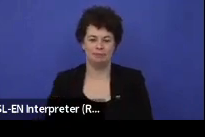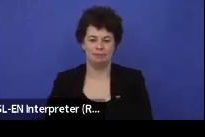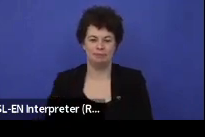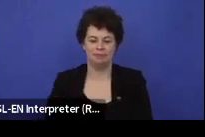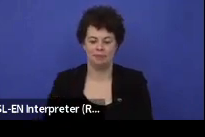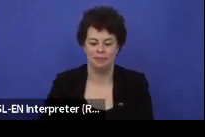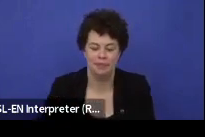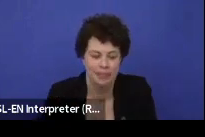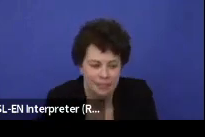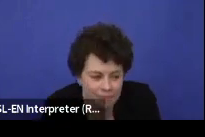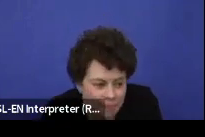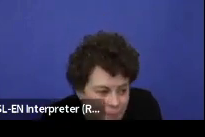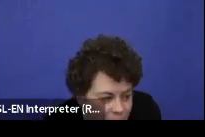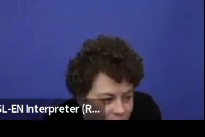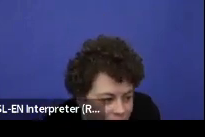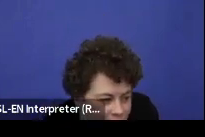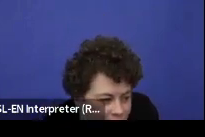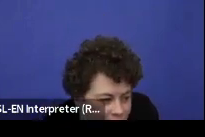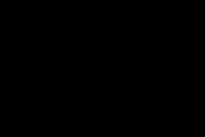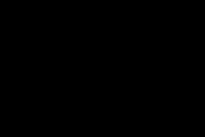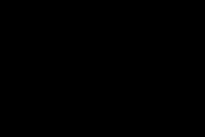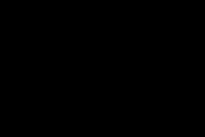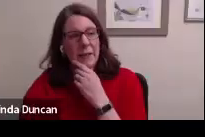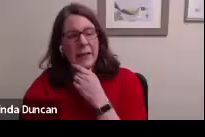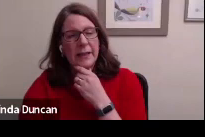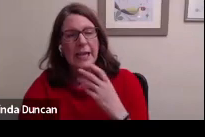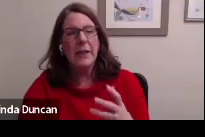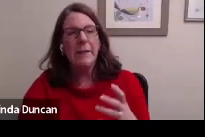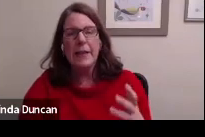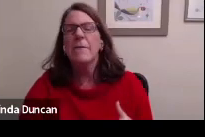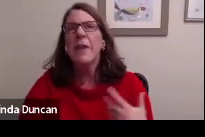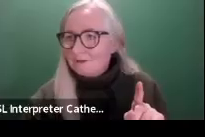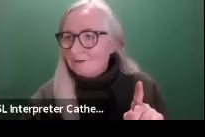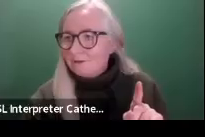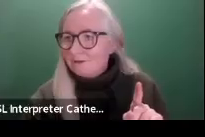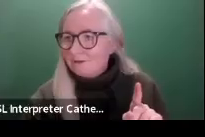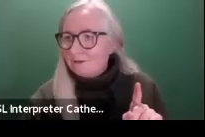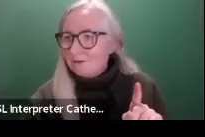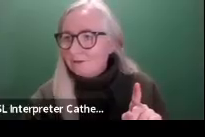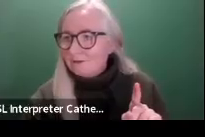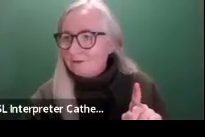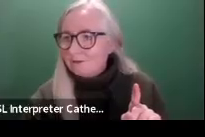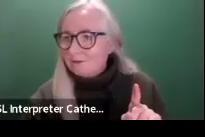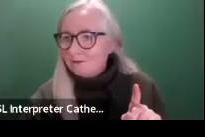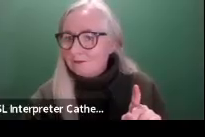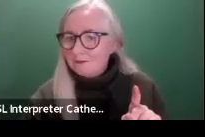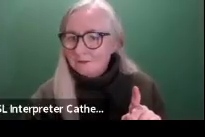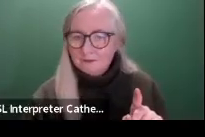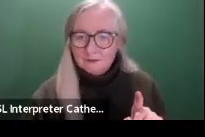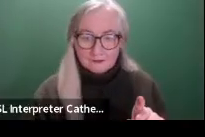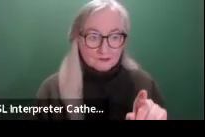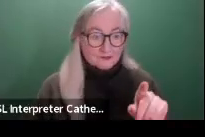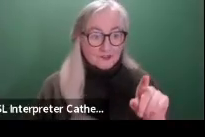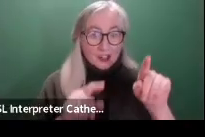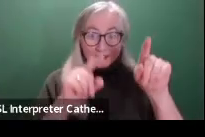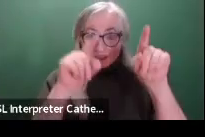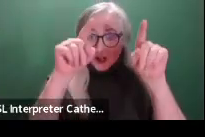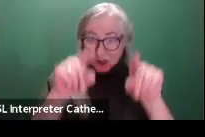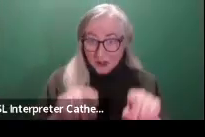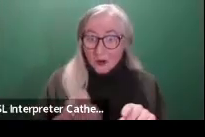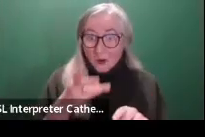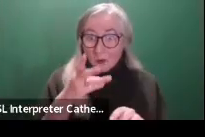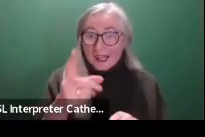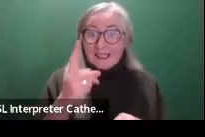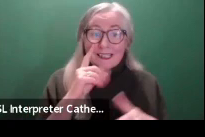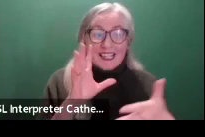lives. Certainly they can, for example, they're very aware of the fact that they're having the symptoms. So it's